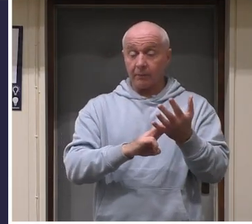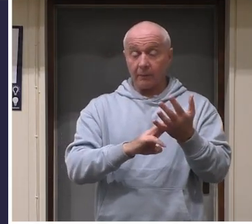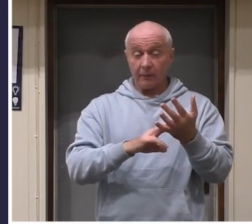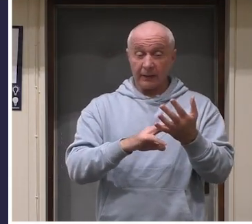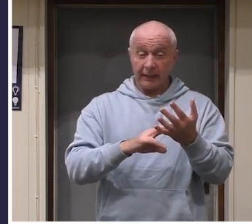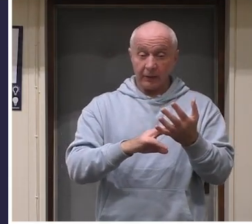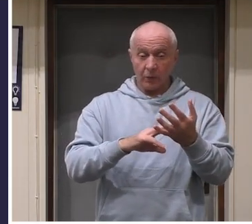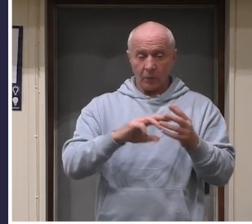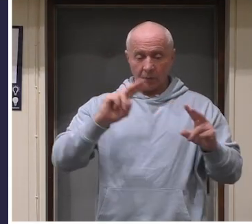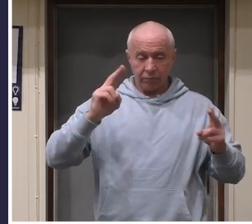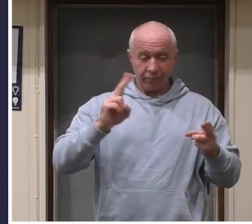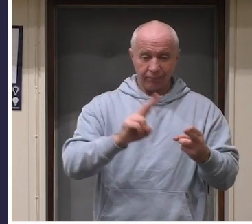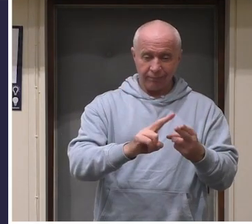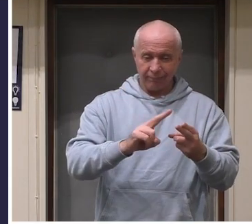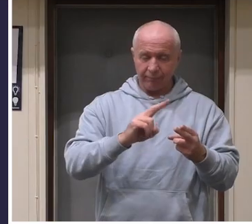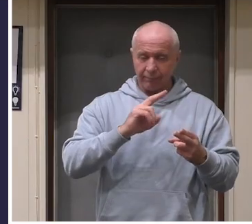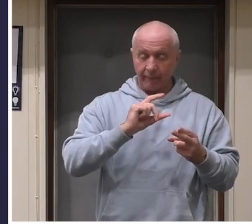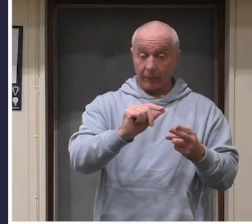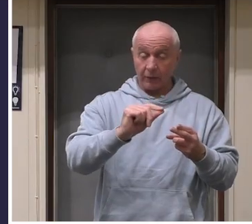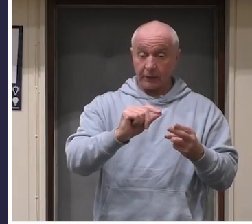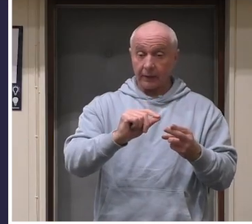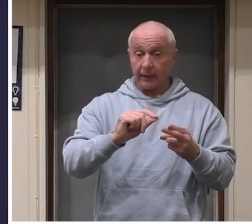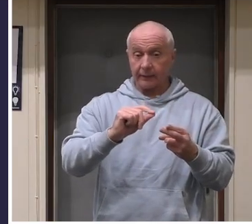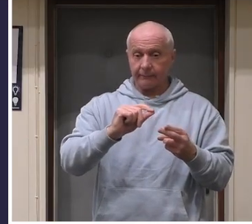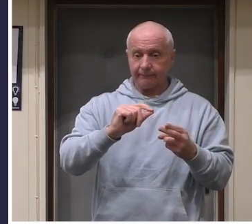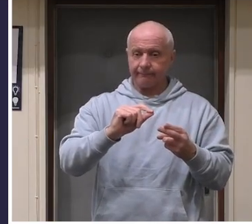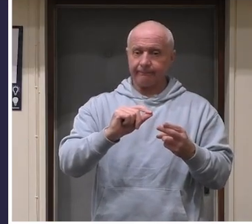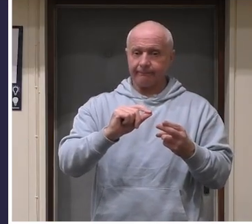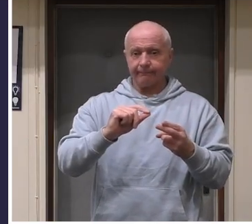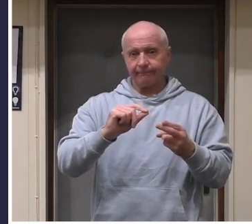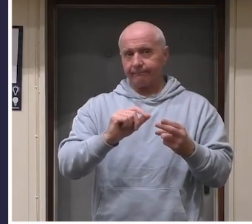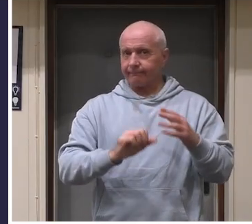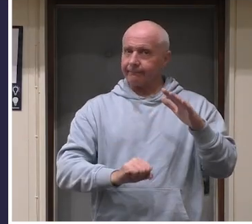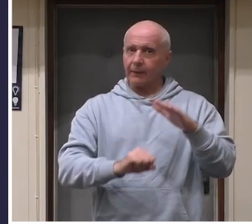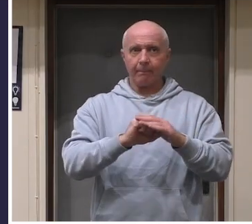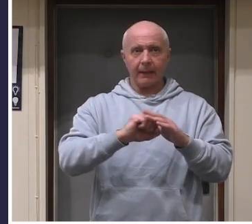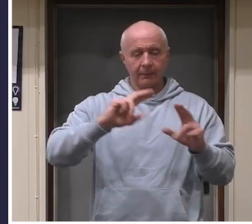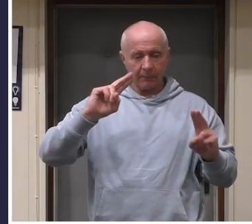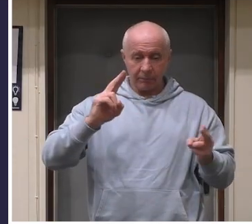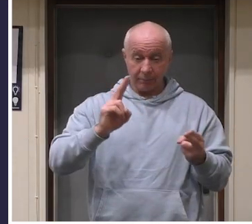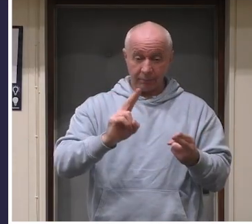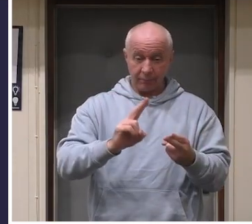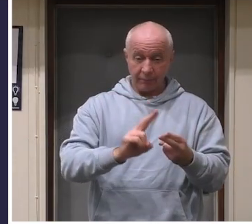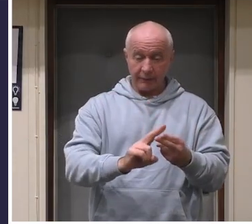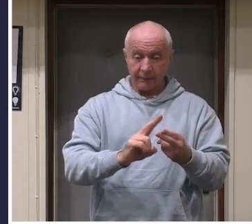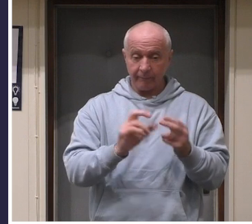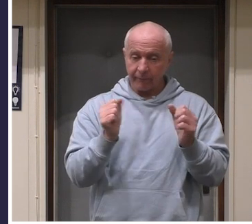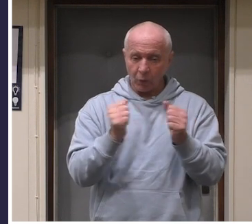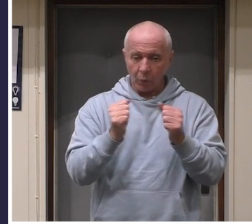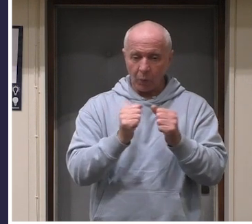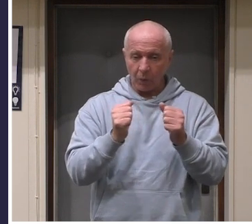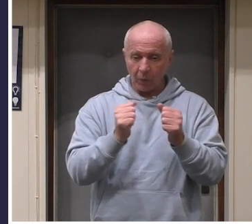as possible, and the maximum reduction in velocity you can get for this particle is by cooling its